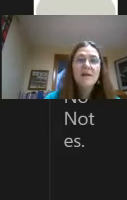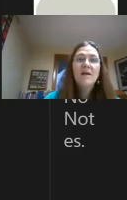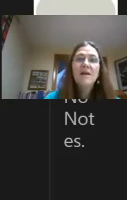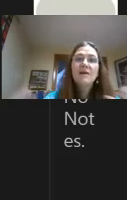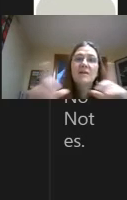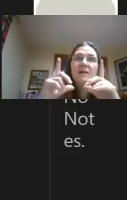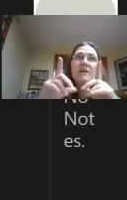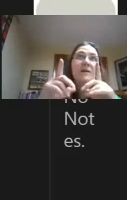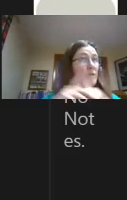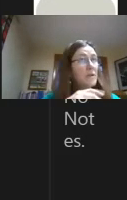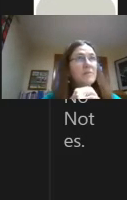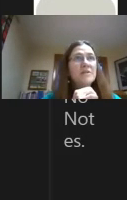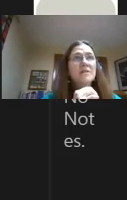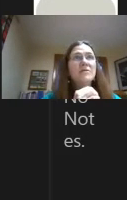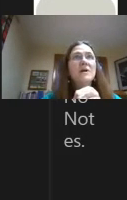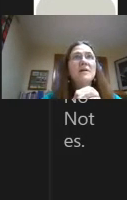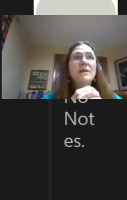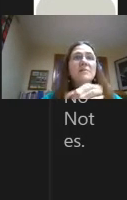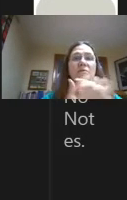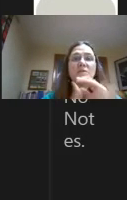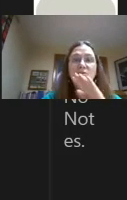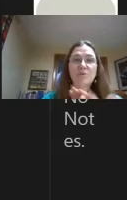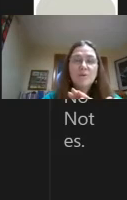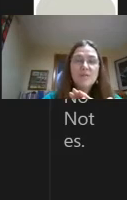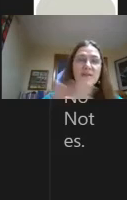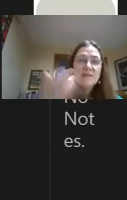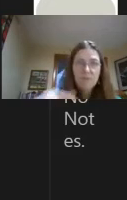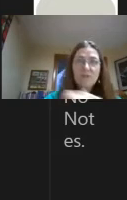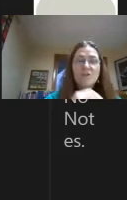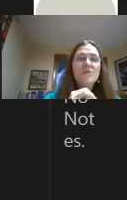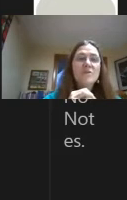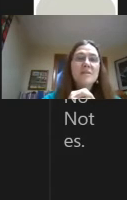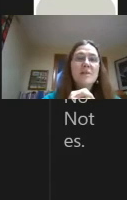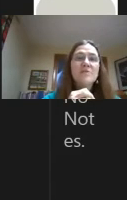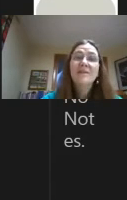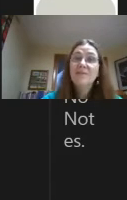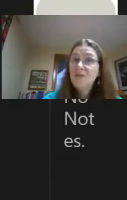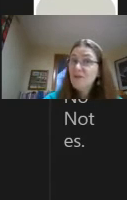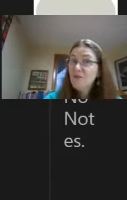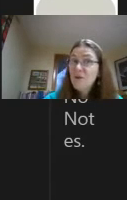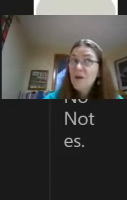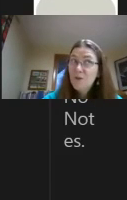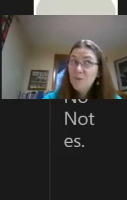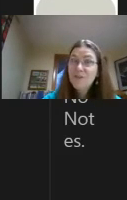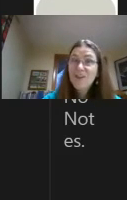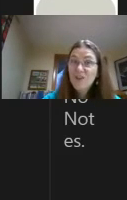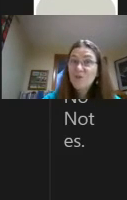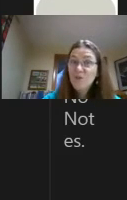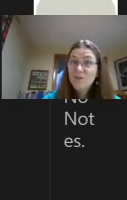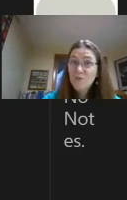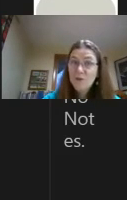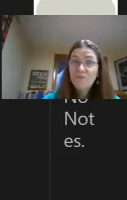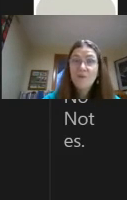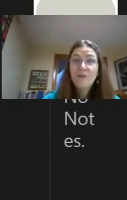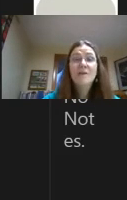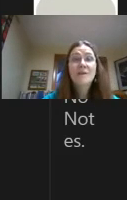is. And in Oregon in particular, the label will tell you the percent, and I'm going to show you some examples, and it'll tell you the percent noxious